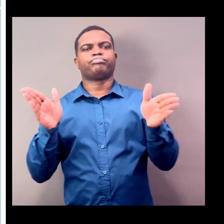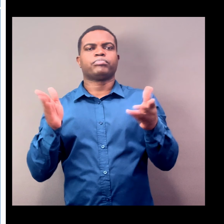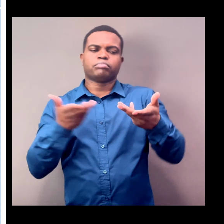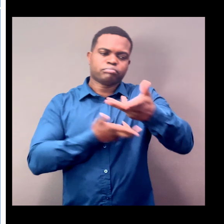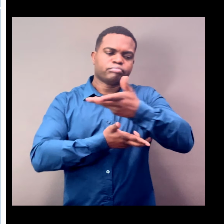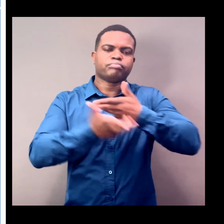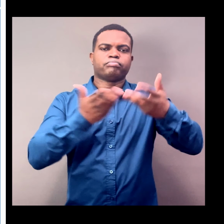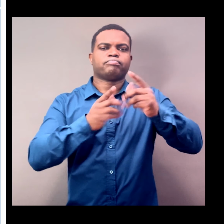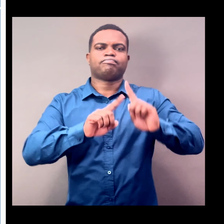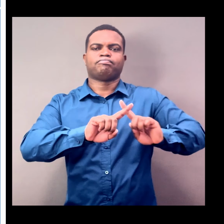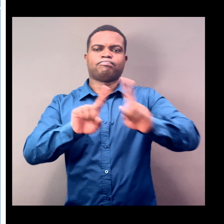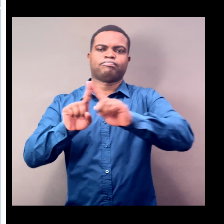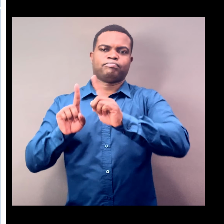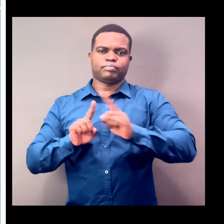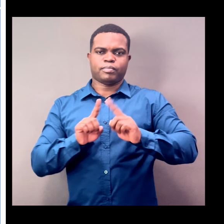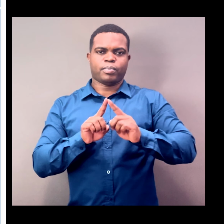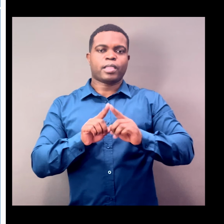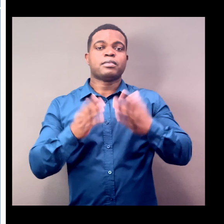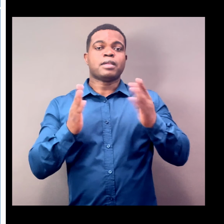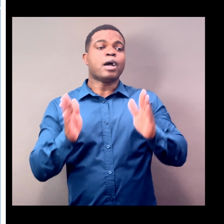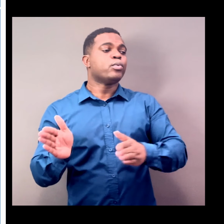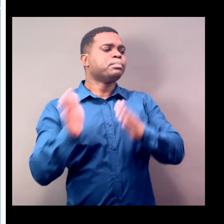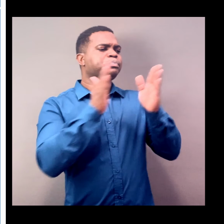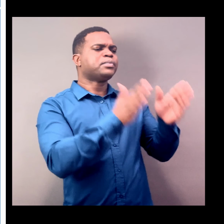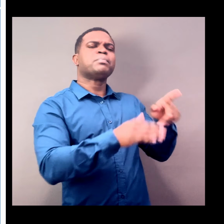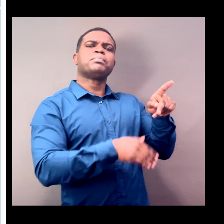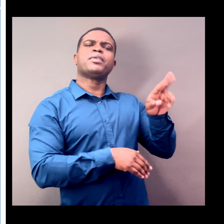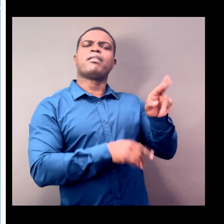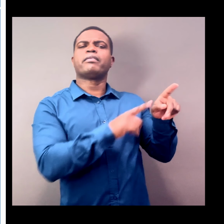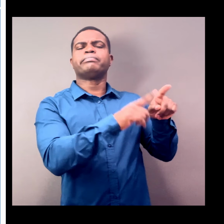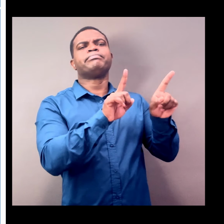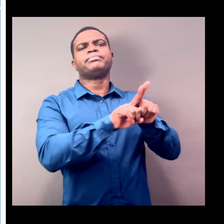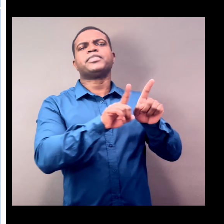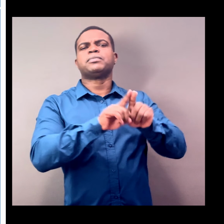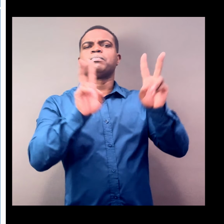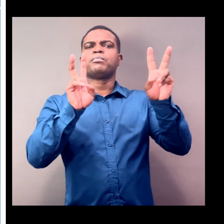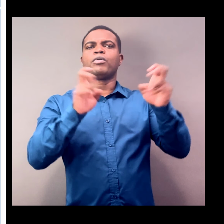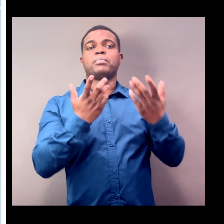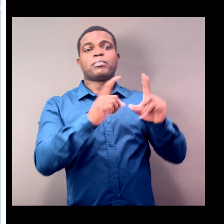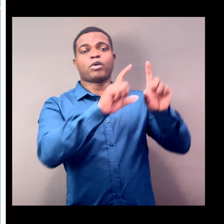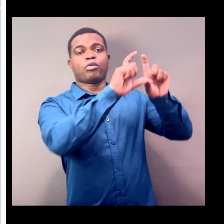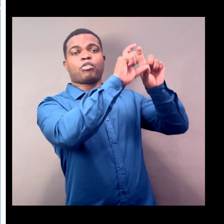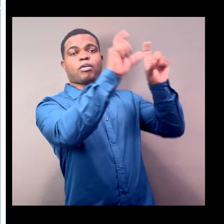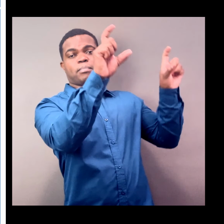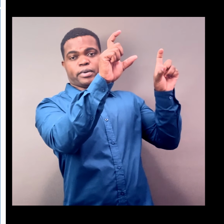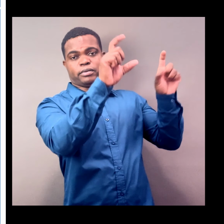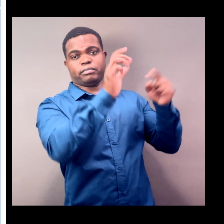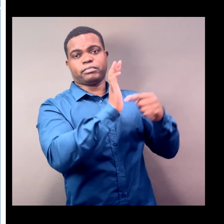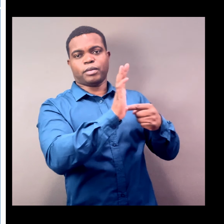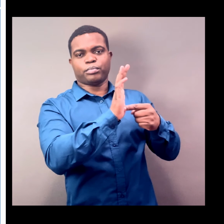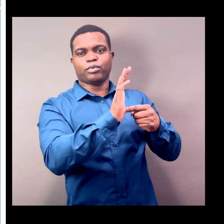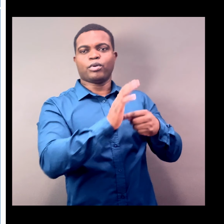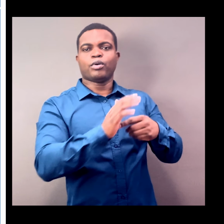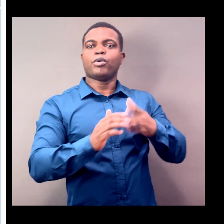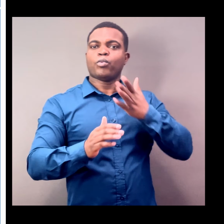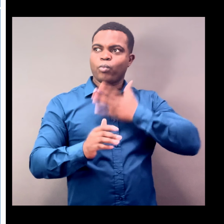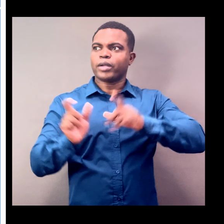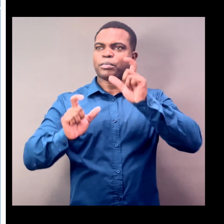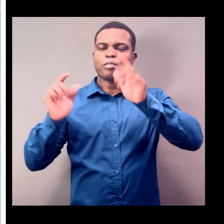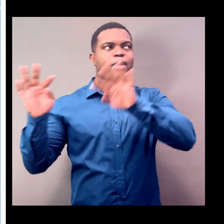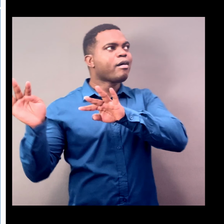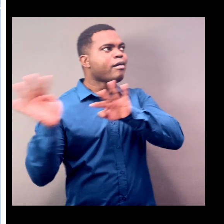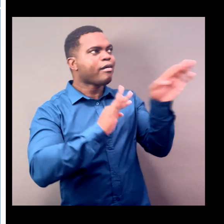is the difference. All right, whereby public relation is just like a company that wants to make sure that